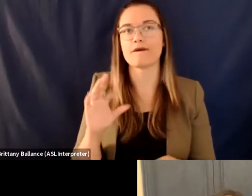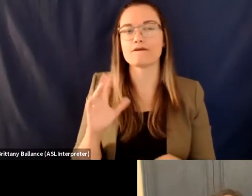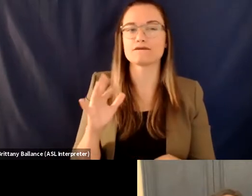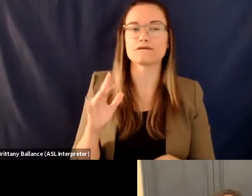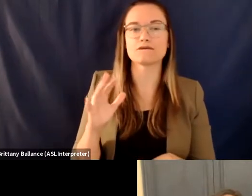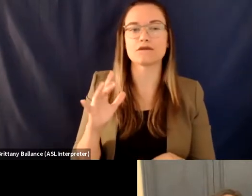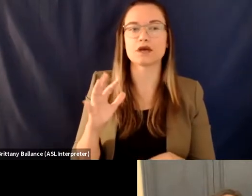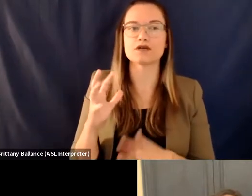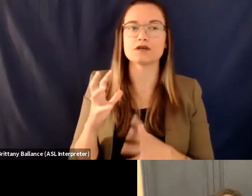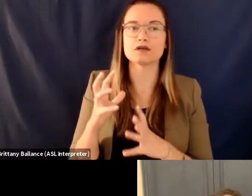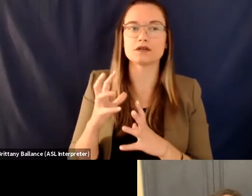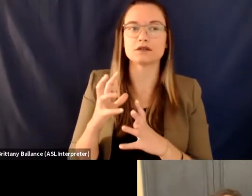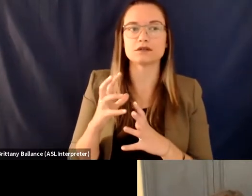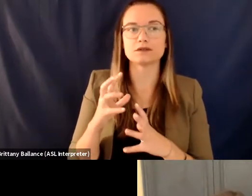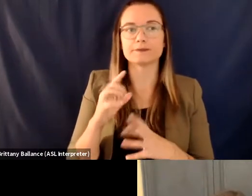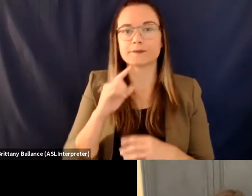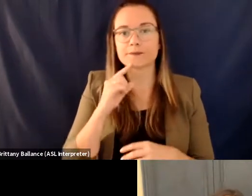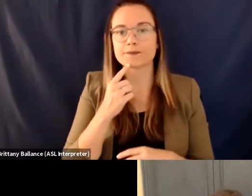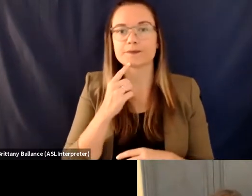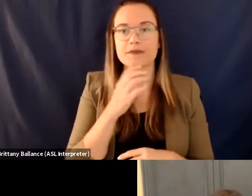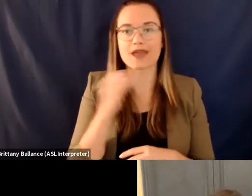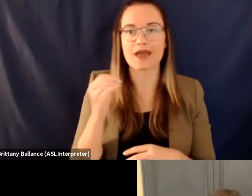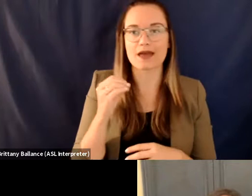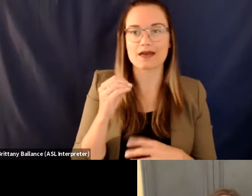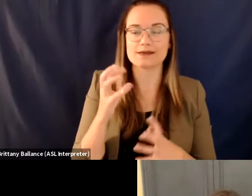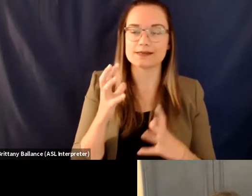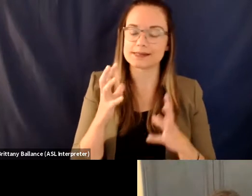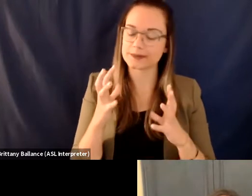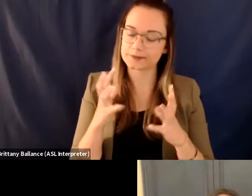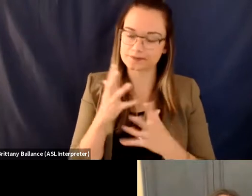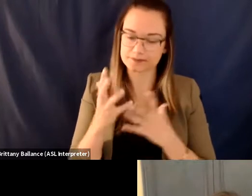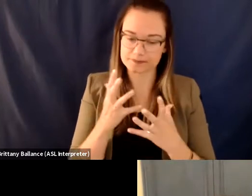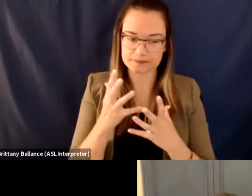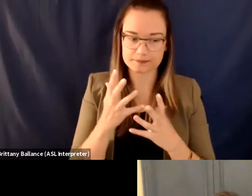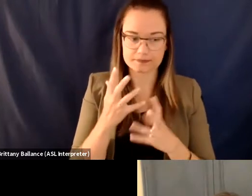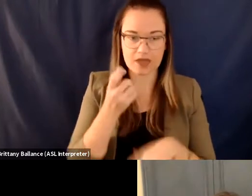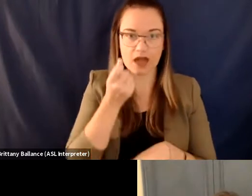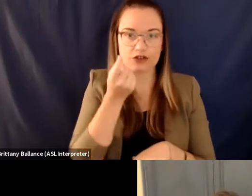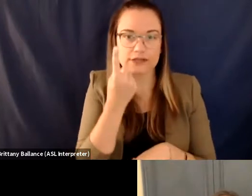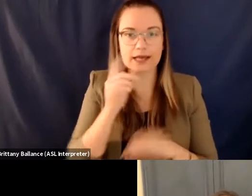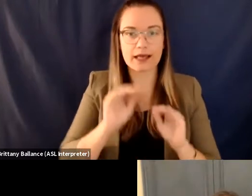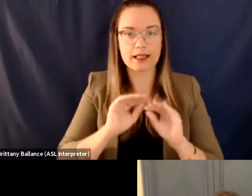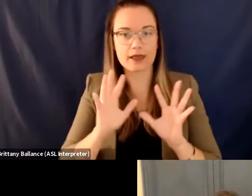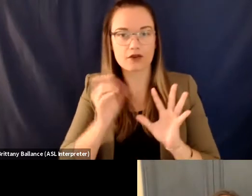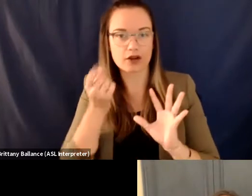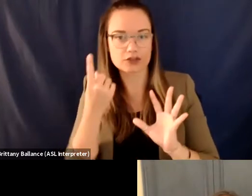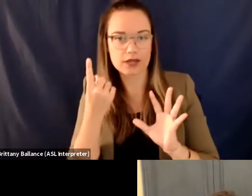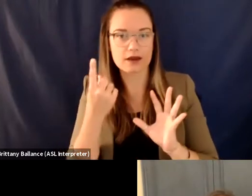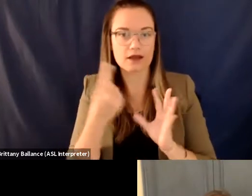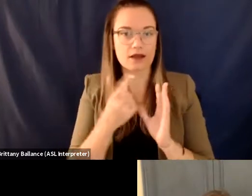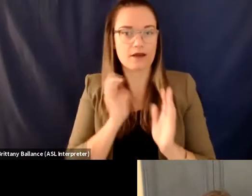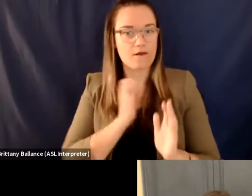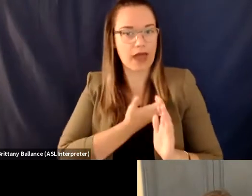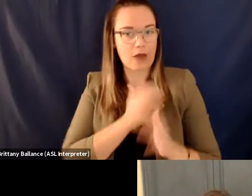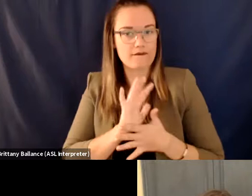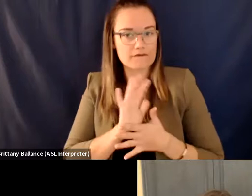breadth and then also kind of the boutique understanding and the clarity of understanding of what our film